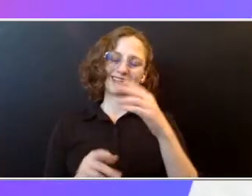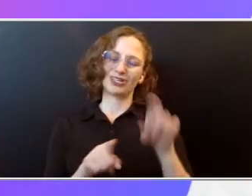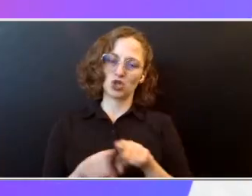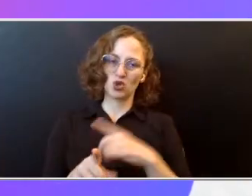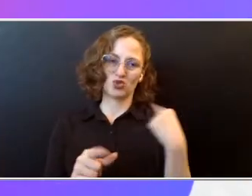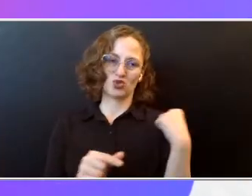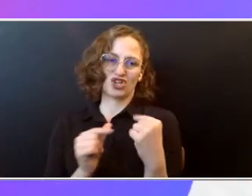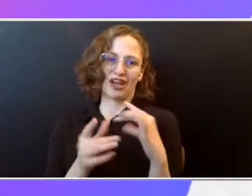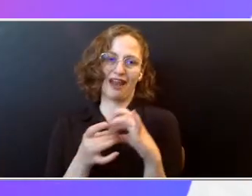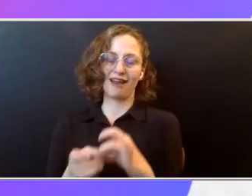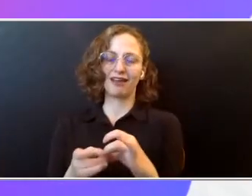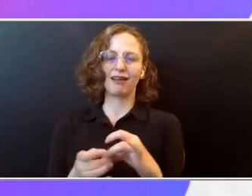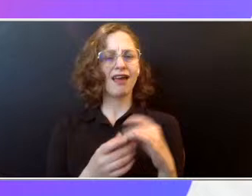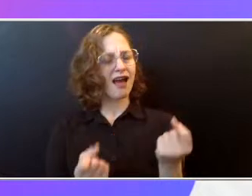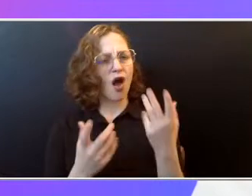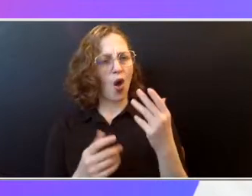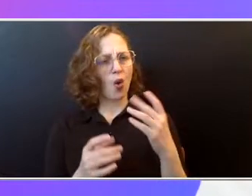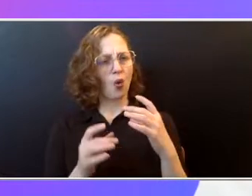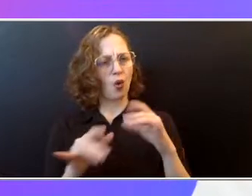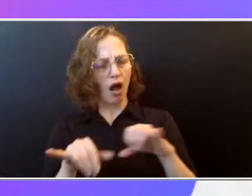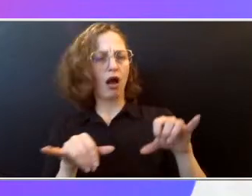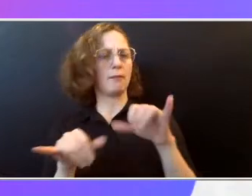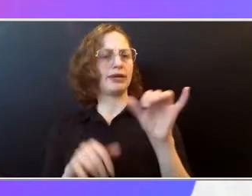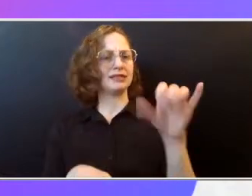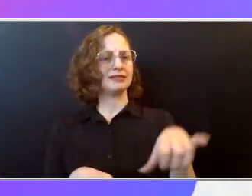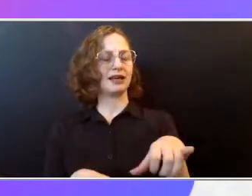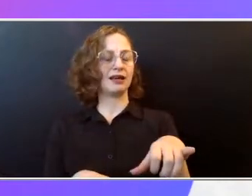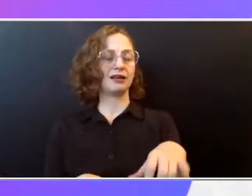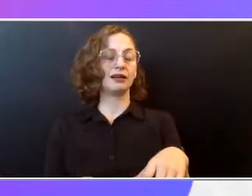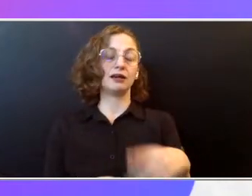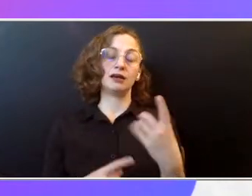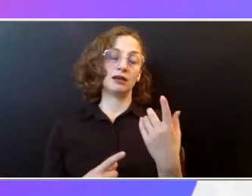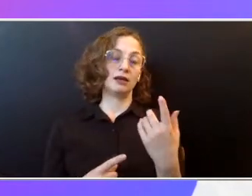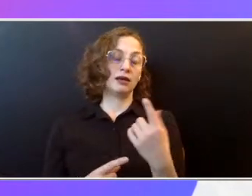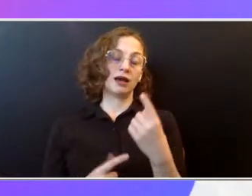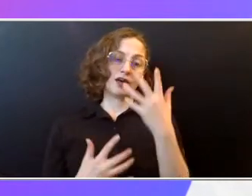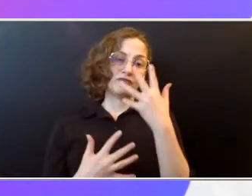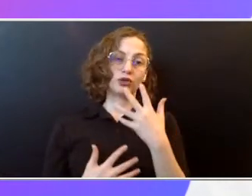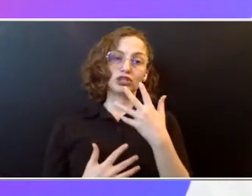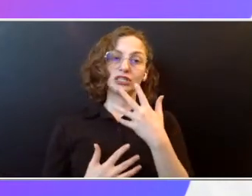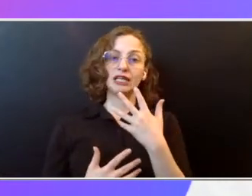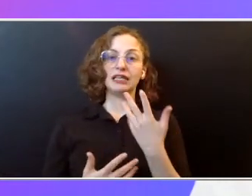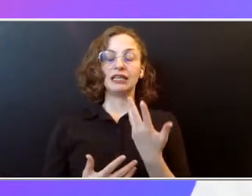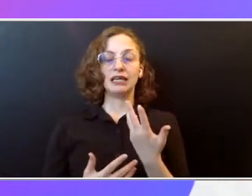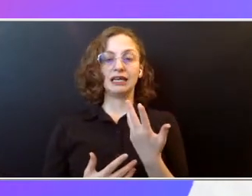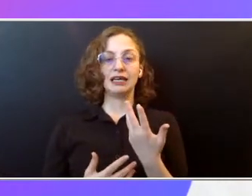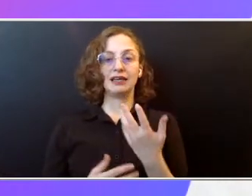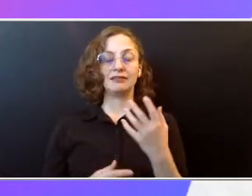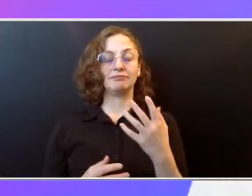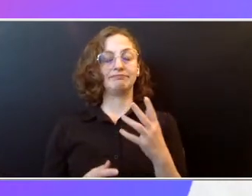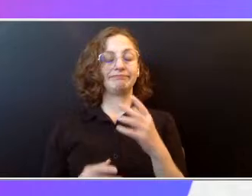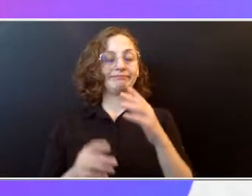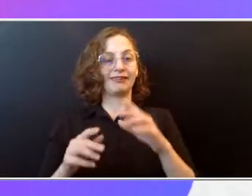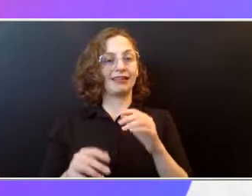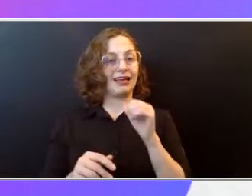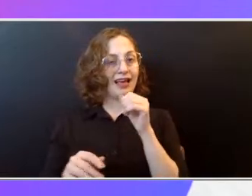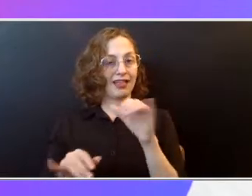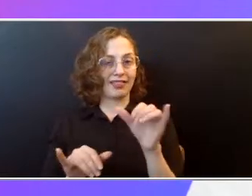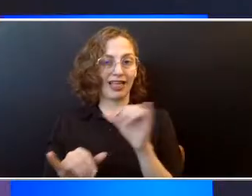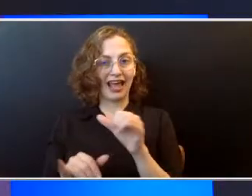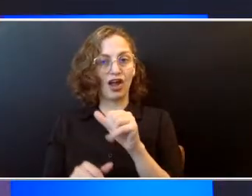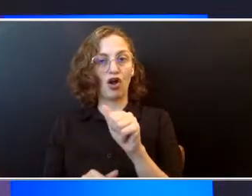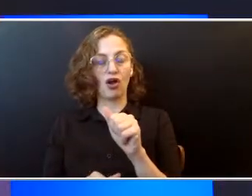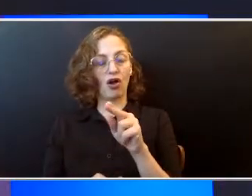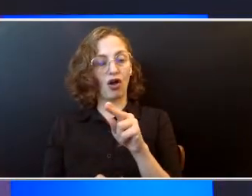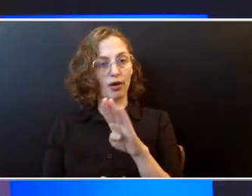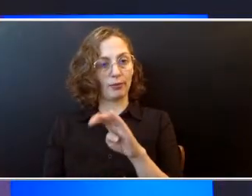Unfortunately, unlike Aubrey, which is 1 in 500,000, and her mother, 1 in 250, it's 1 in 5. 1 in 5 people has it? In